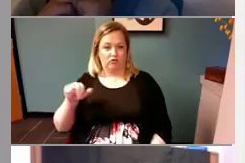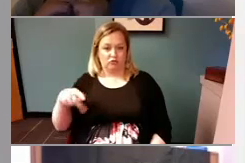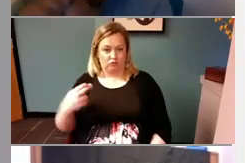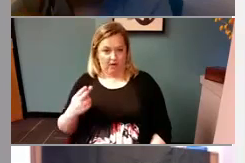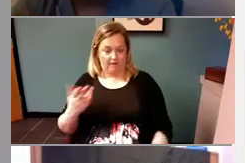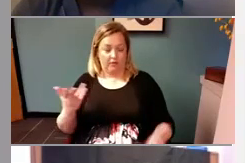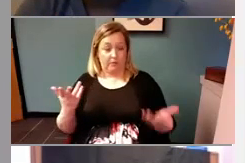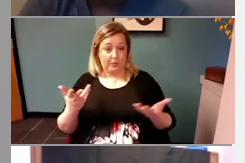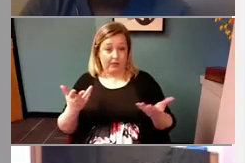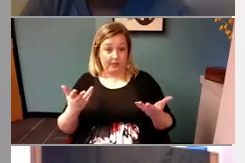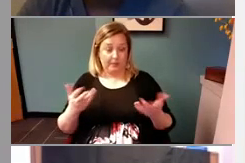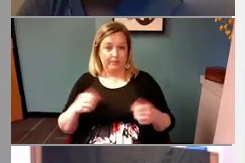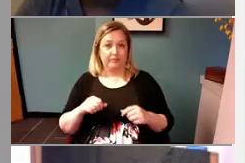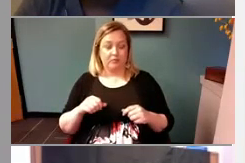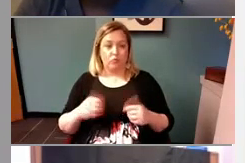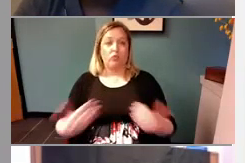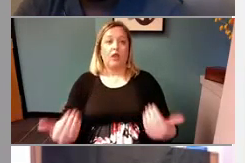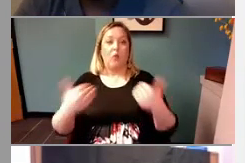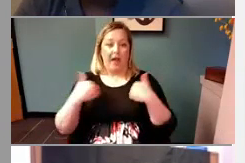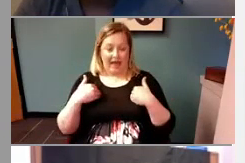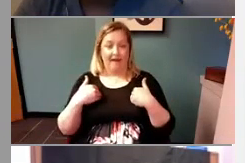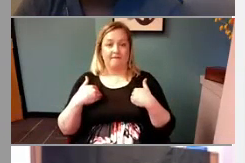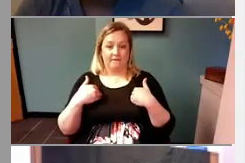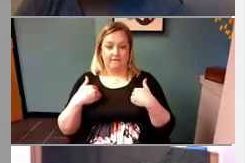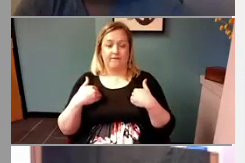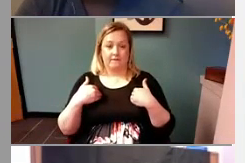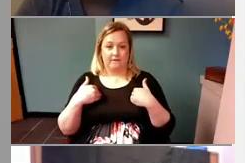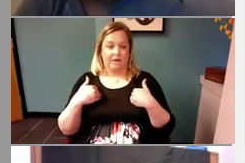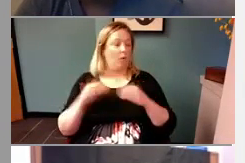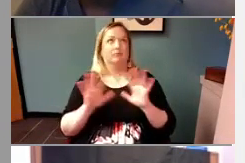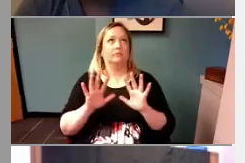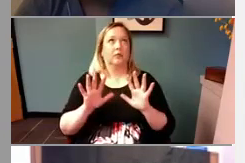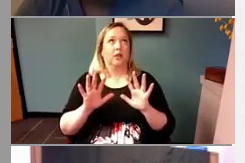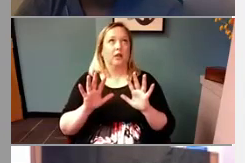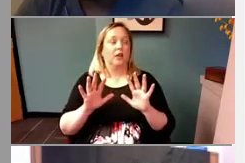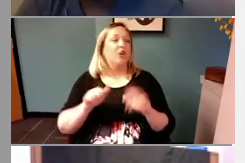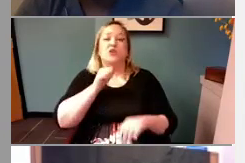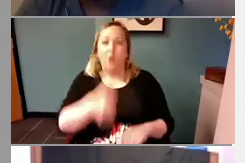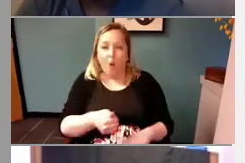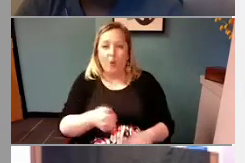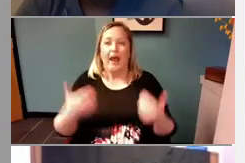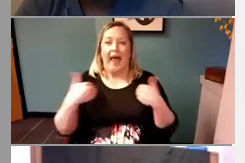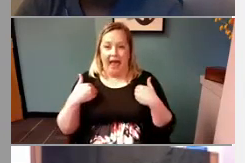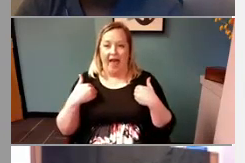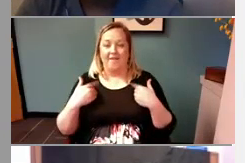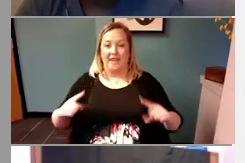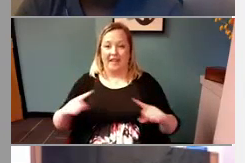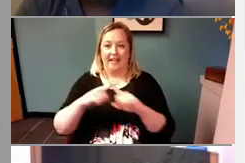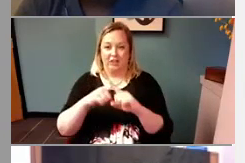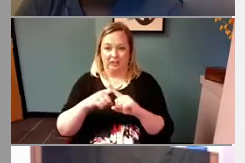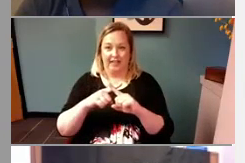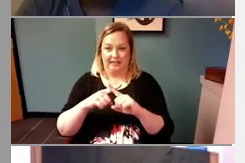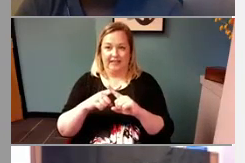you would have intersecting edges. You have no intersecting edges. Yes, you can't have. So you'd have